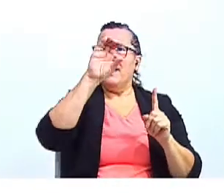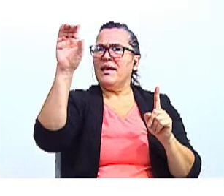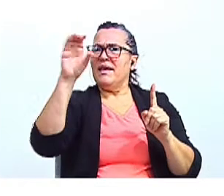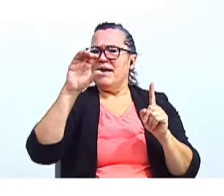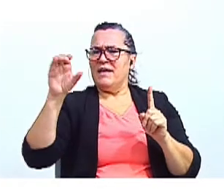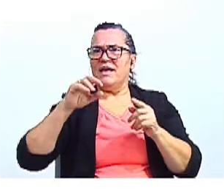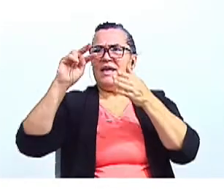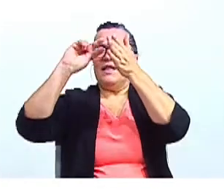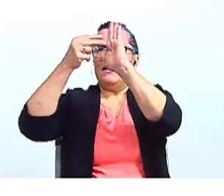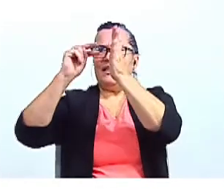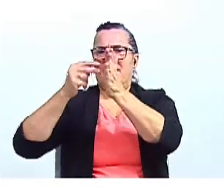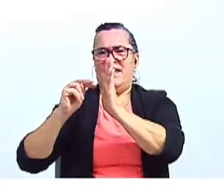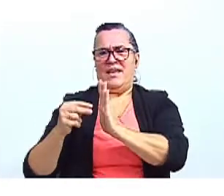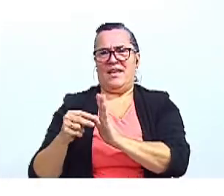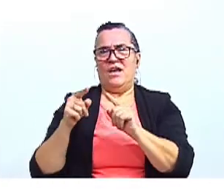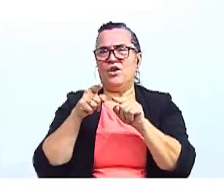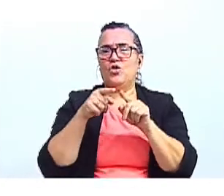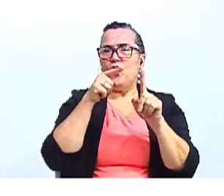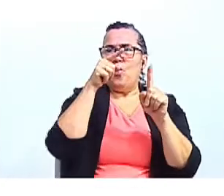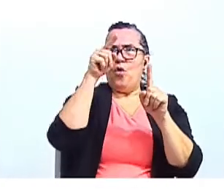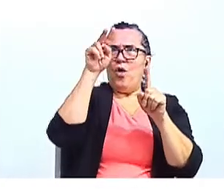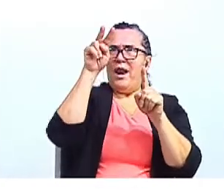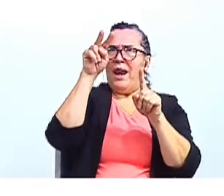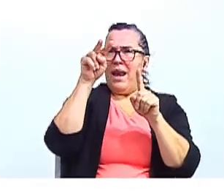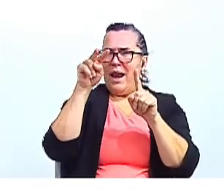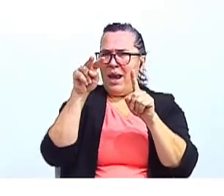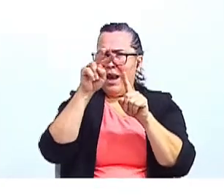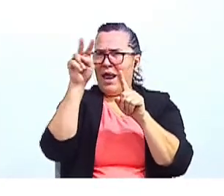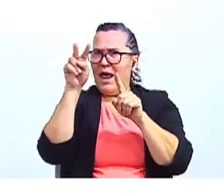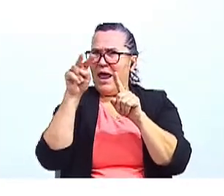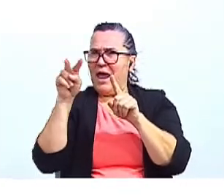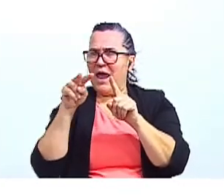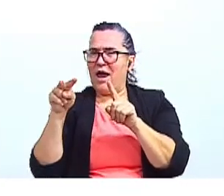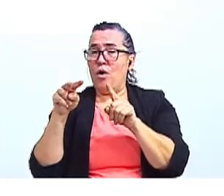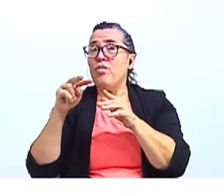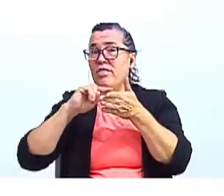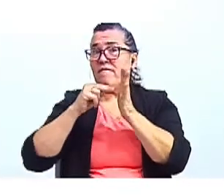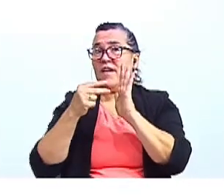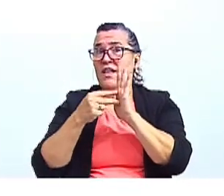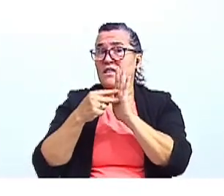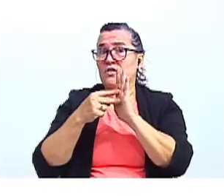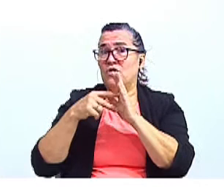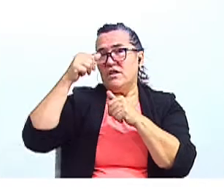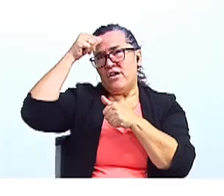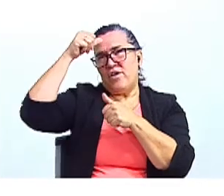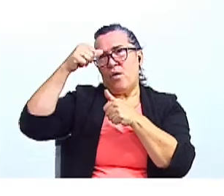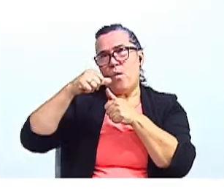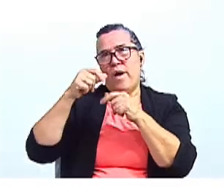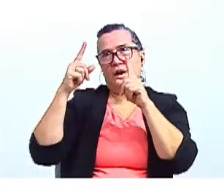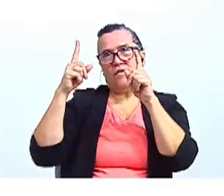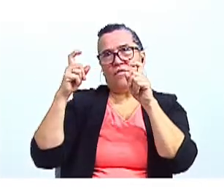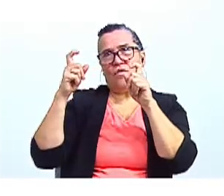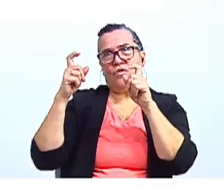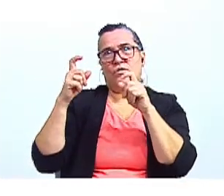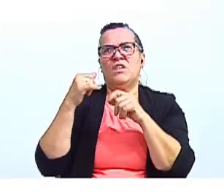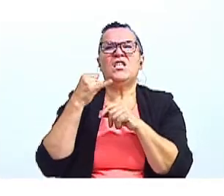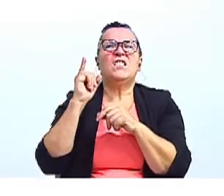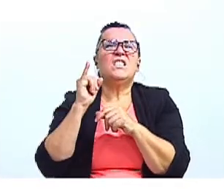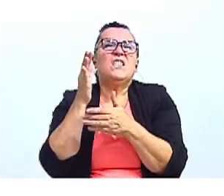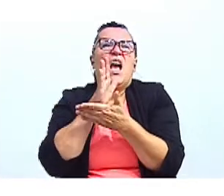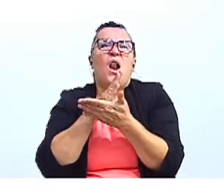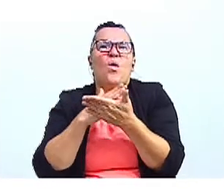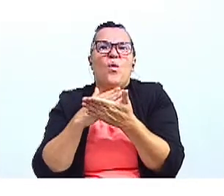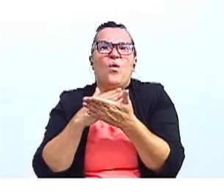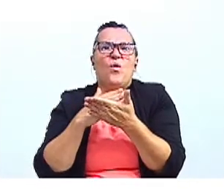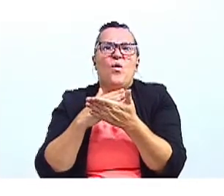definitions. I'm going to read the definitions. Pay attention and remember the pictures. It is when someone is